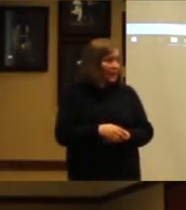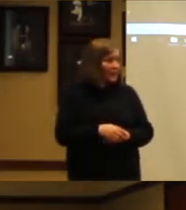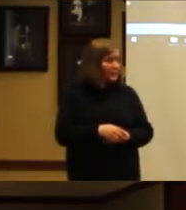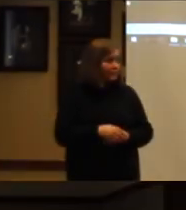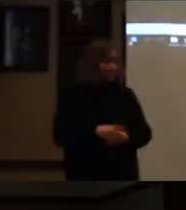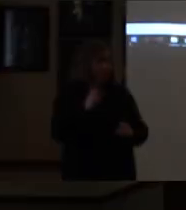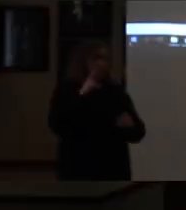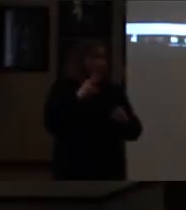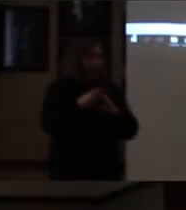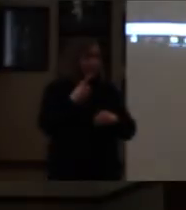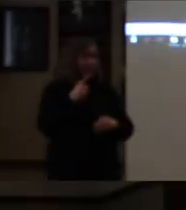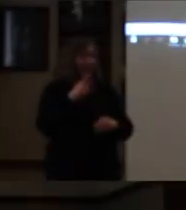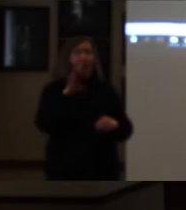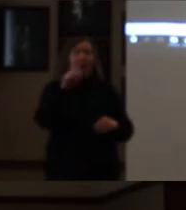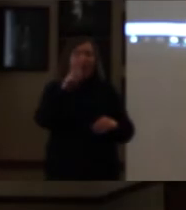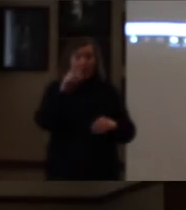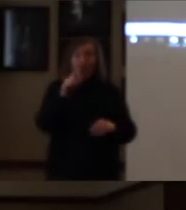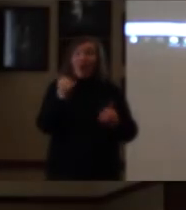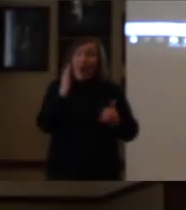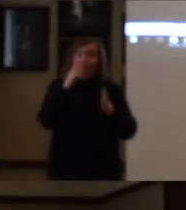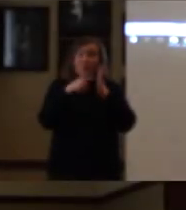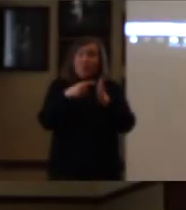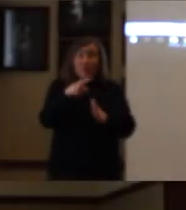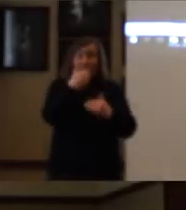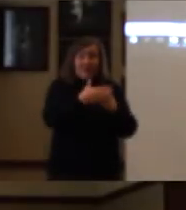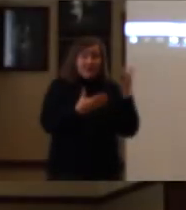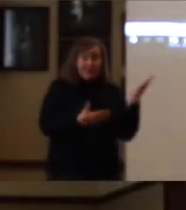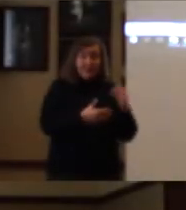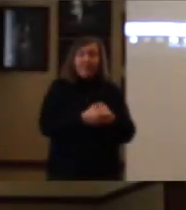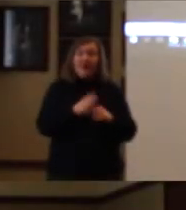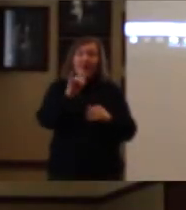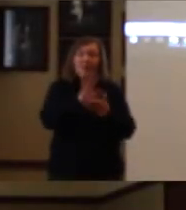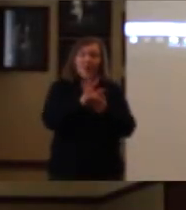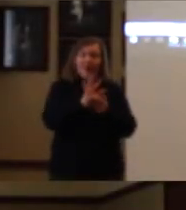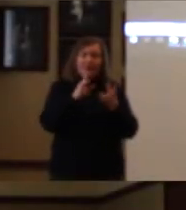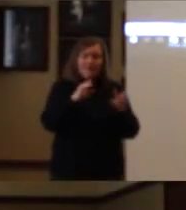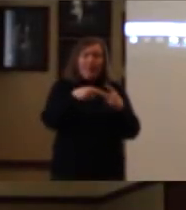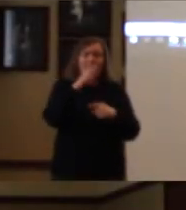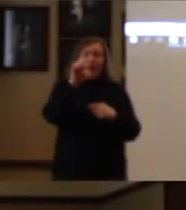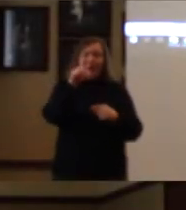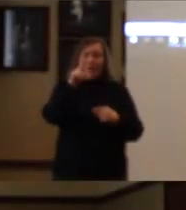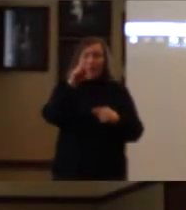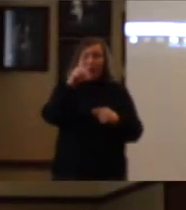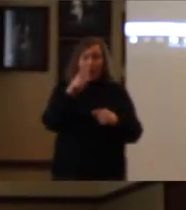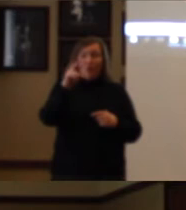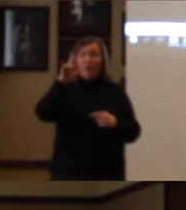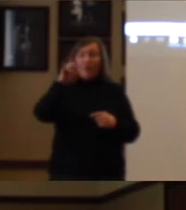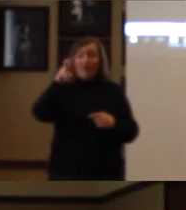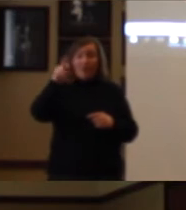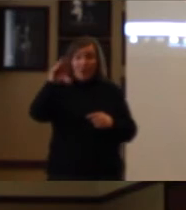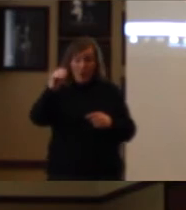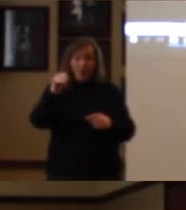which one? Oh, Eduardo. What you're going to see is the trailer on Eduardo Rivero, who was